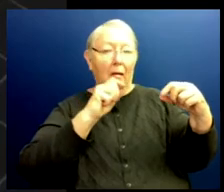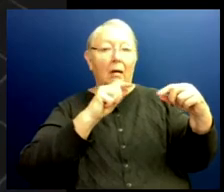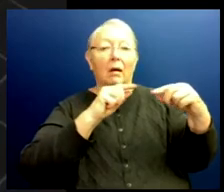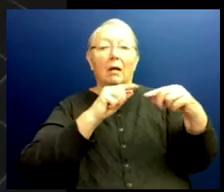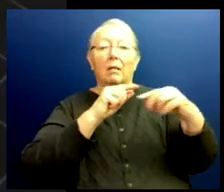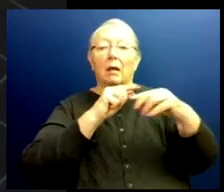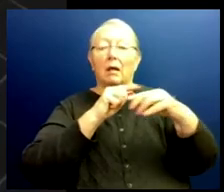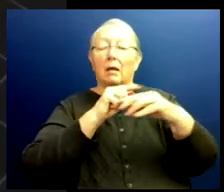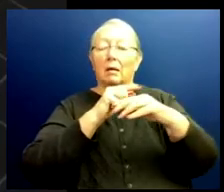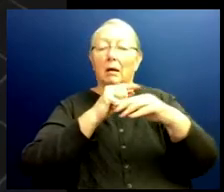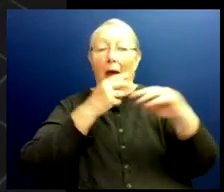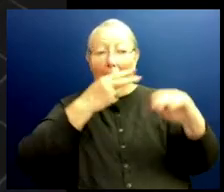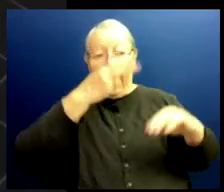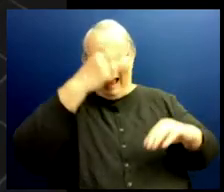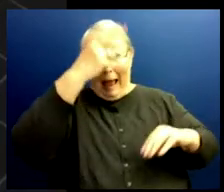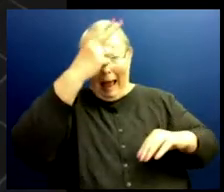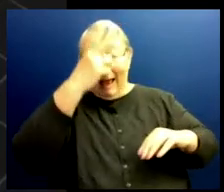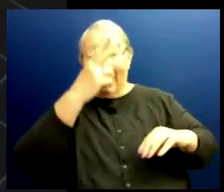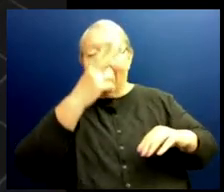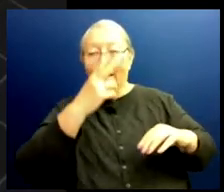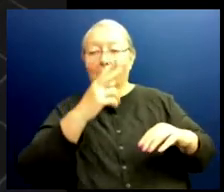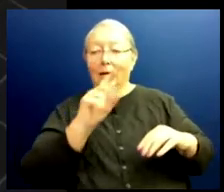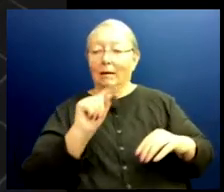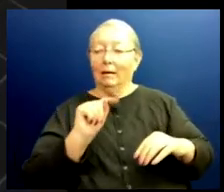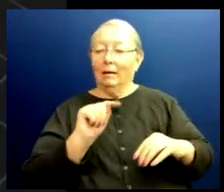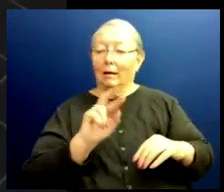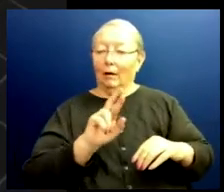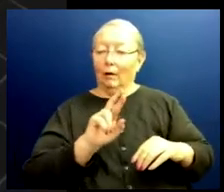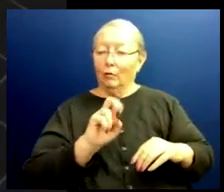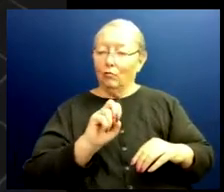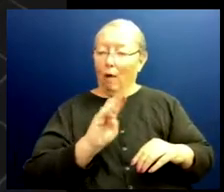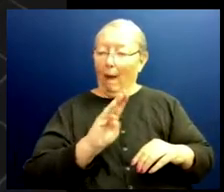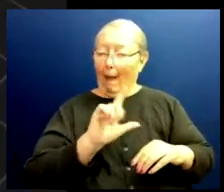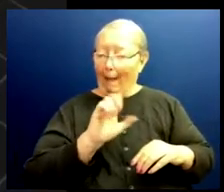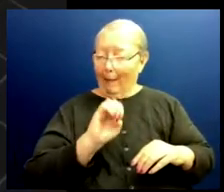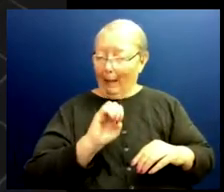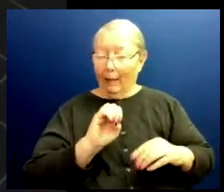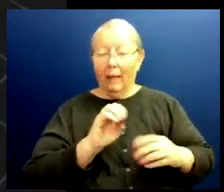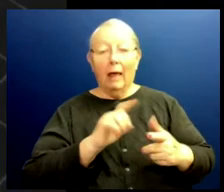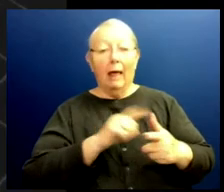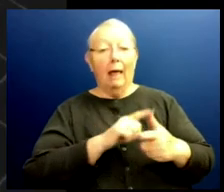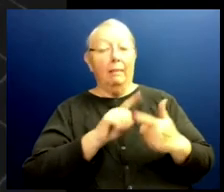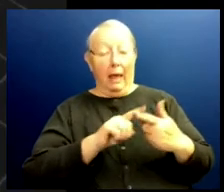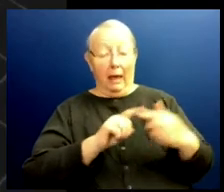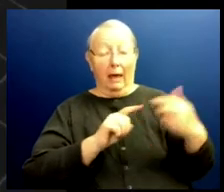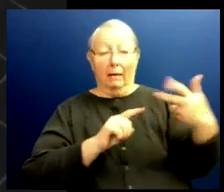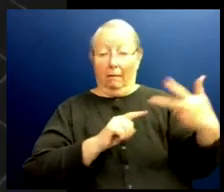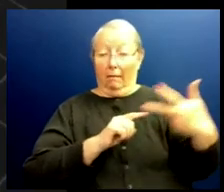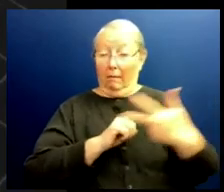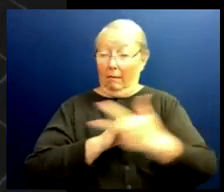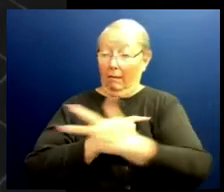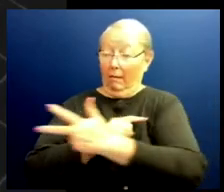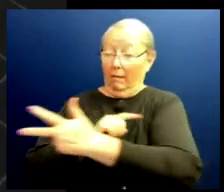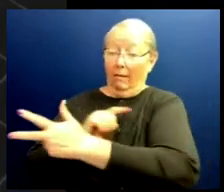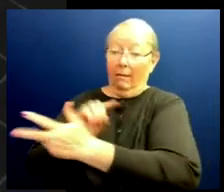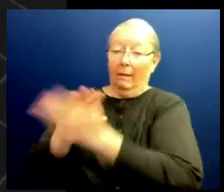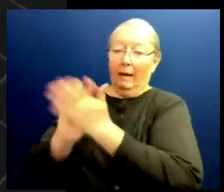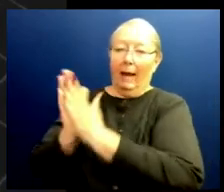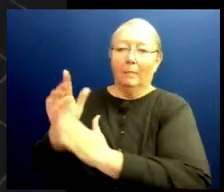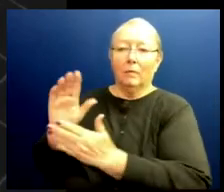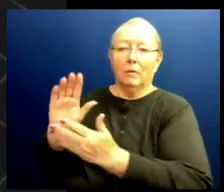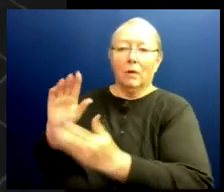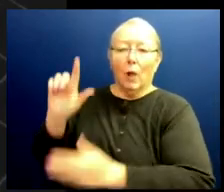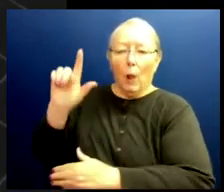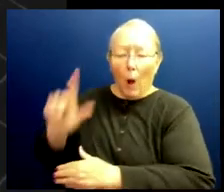is a lower frequency. Same thing's true of light. What Hubble